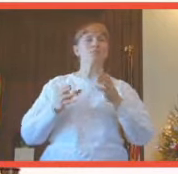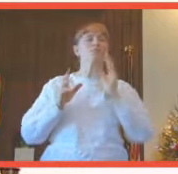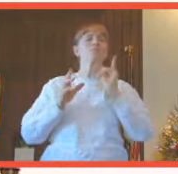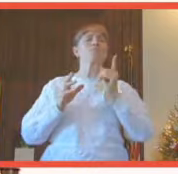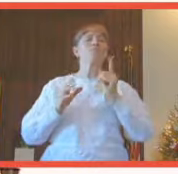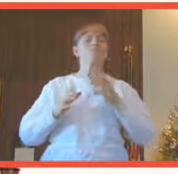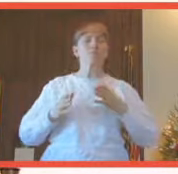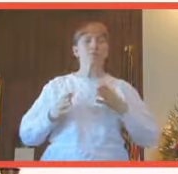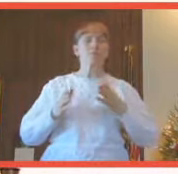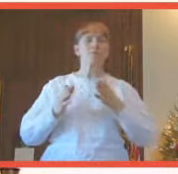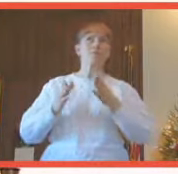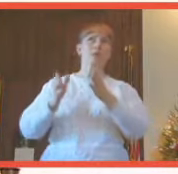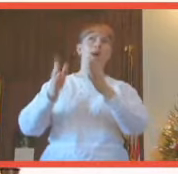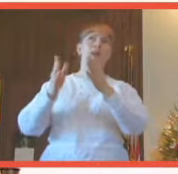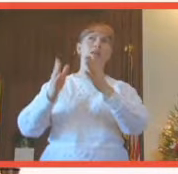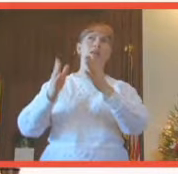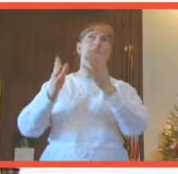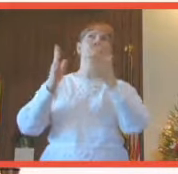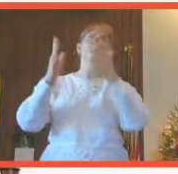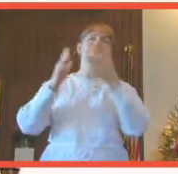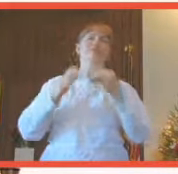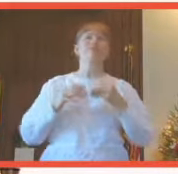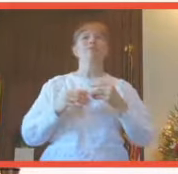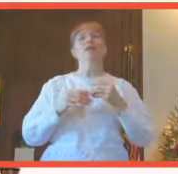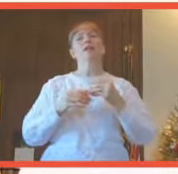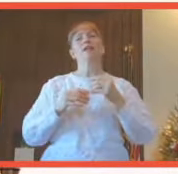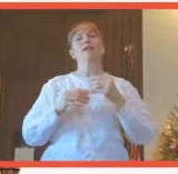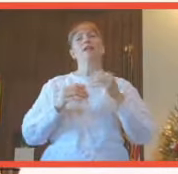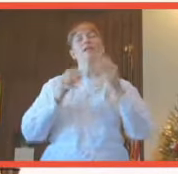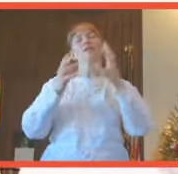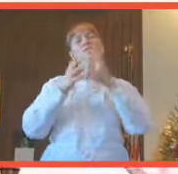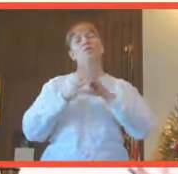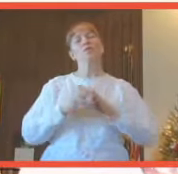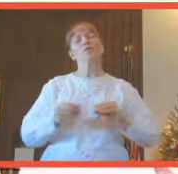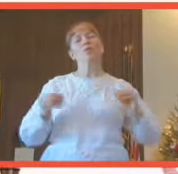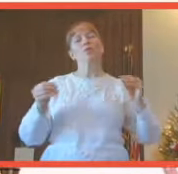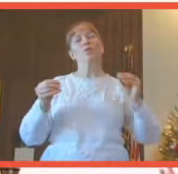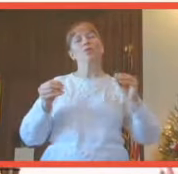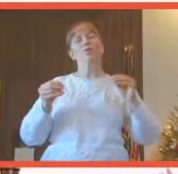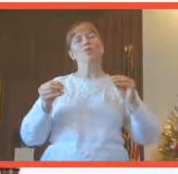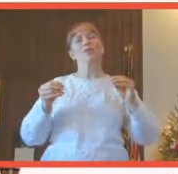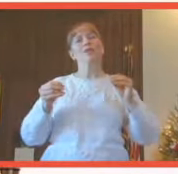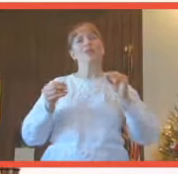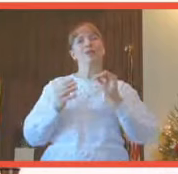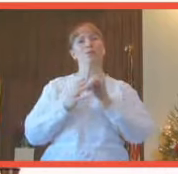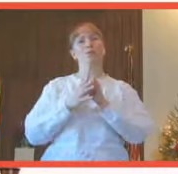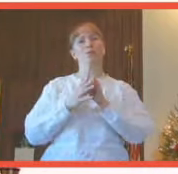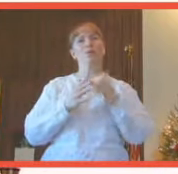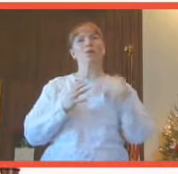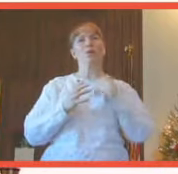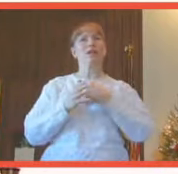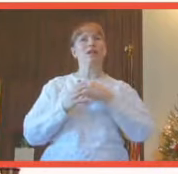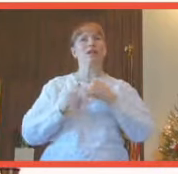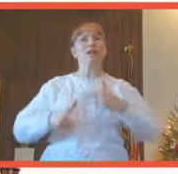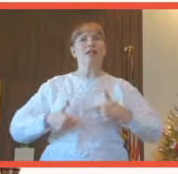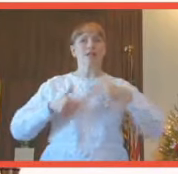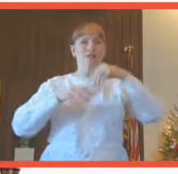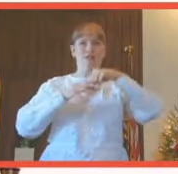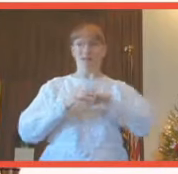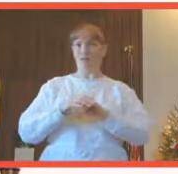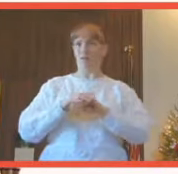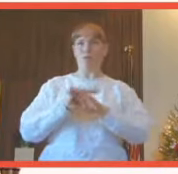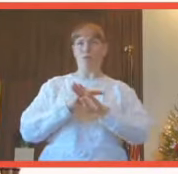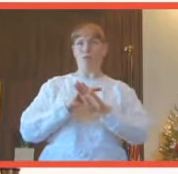direction. It's a narrative that is an umbrella that we can get under, live